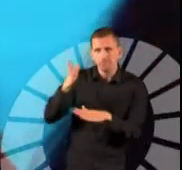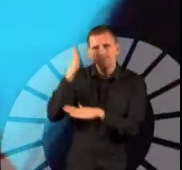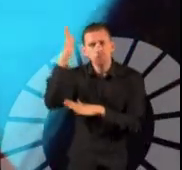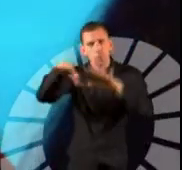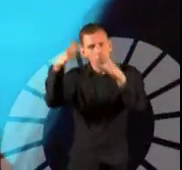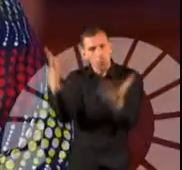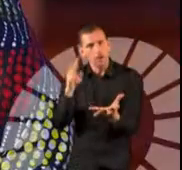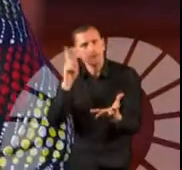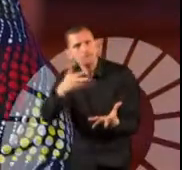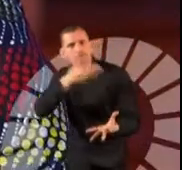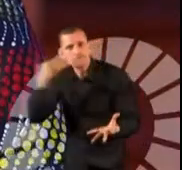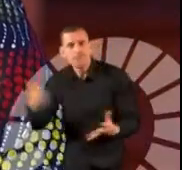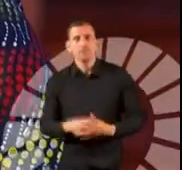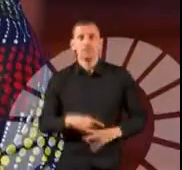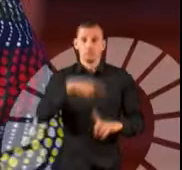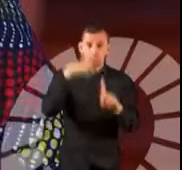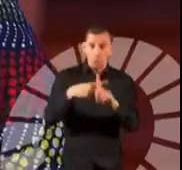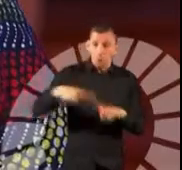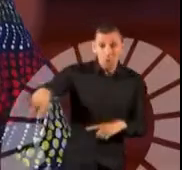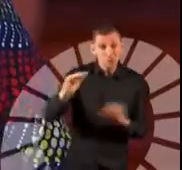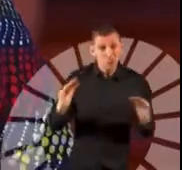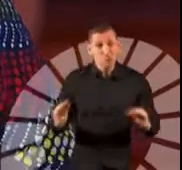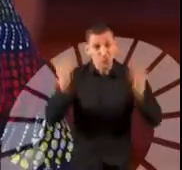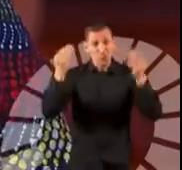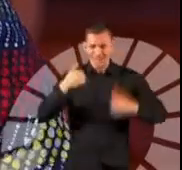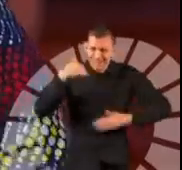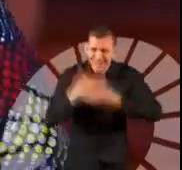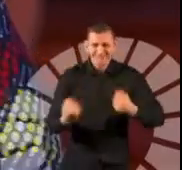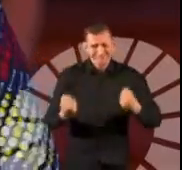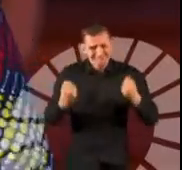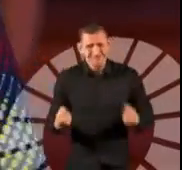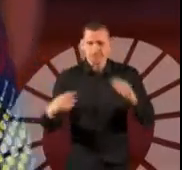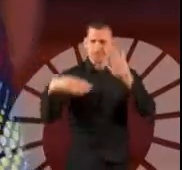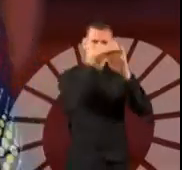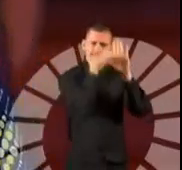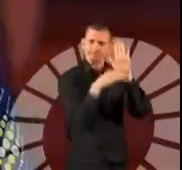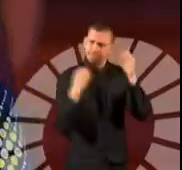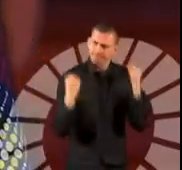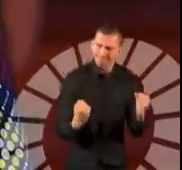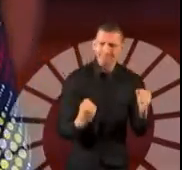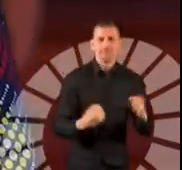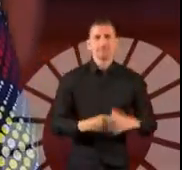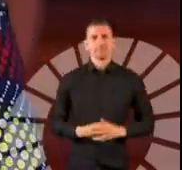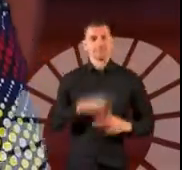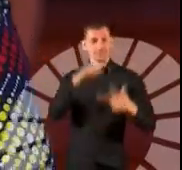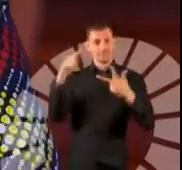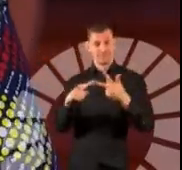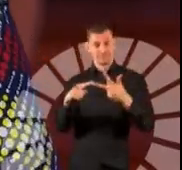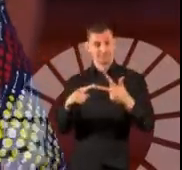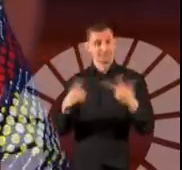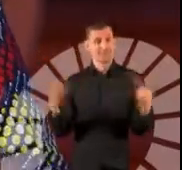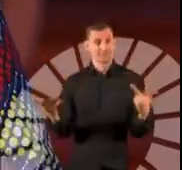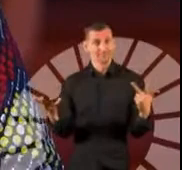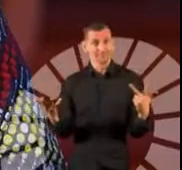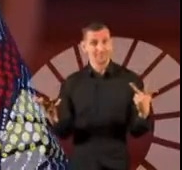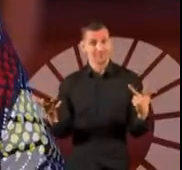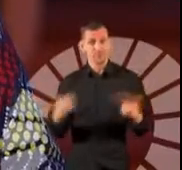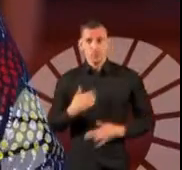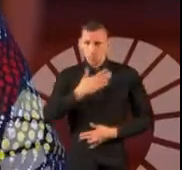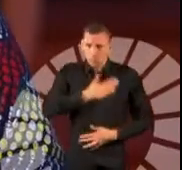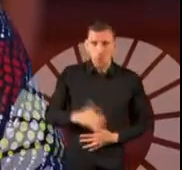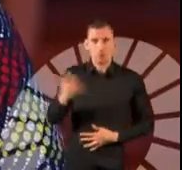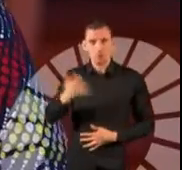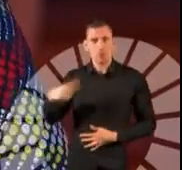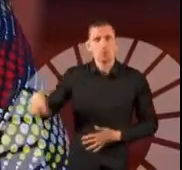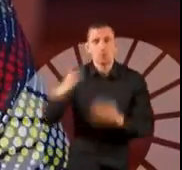world's needs. Thirdly, we demand to see an investment in making schools safer and free of school-related gender-based violence. This involves ending the